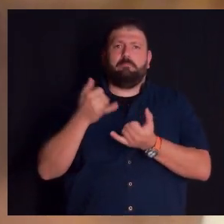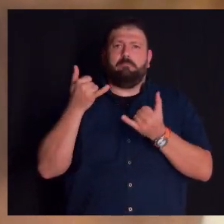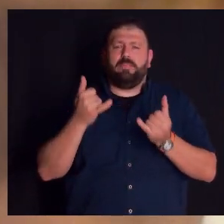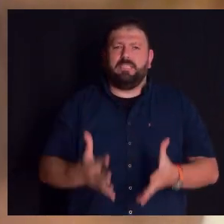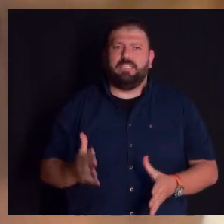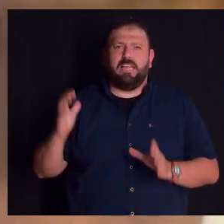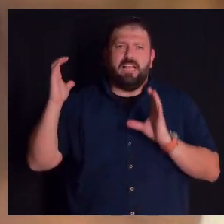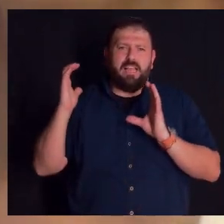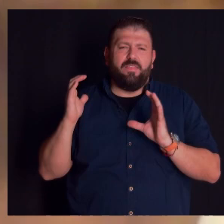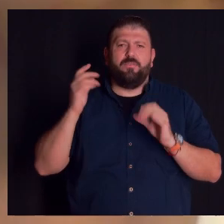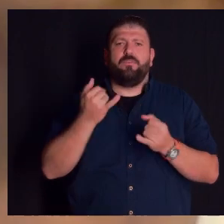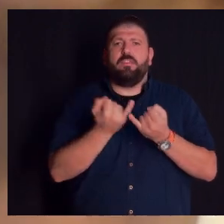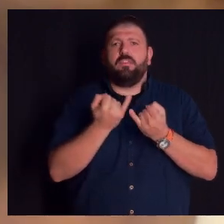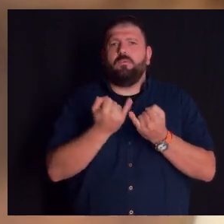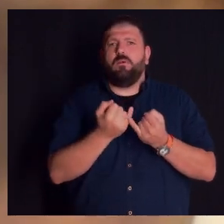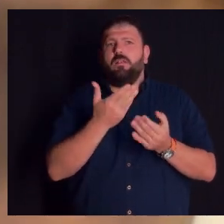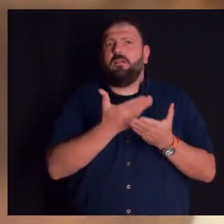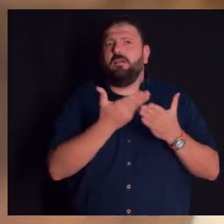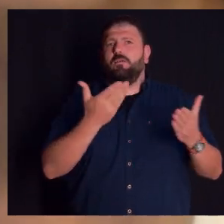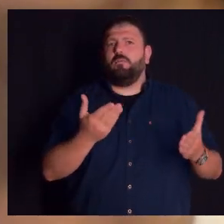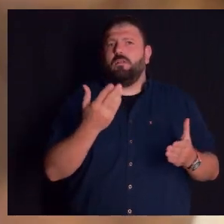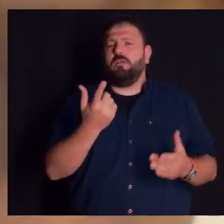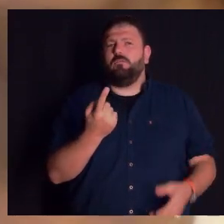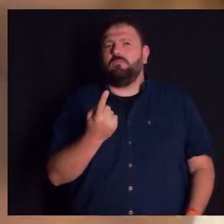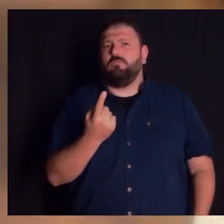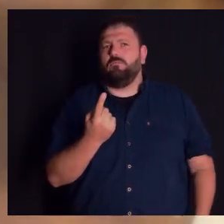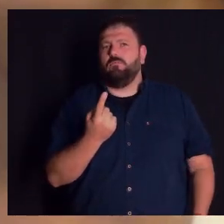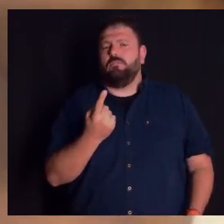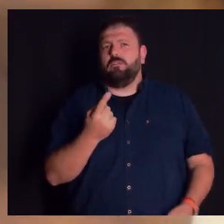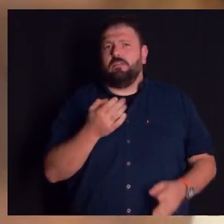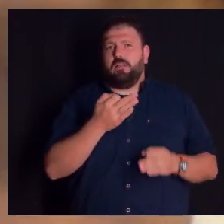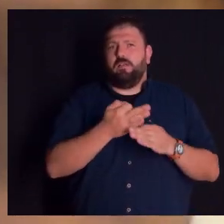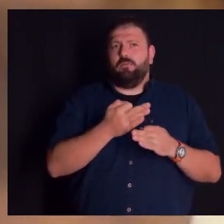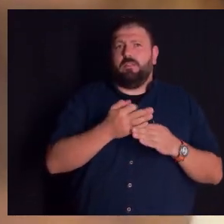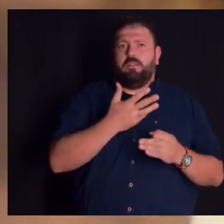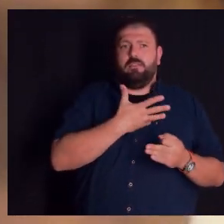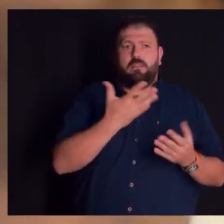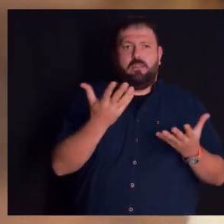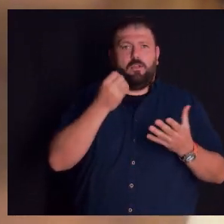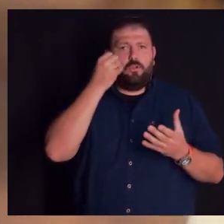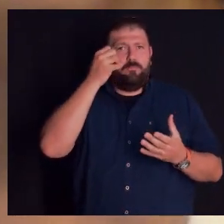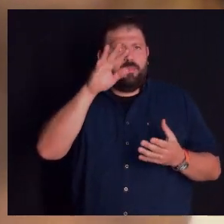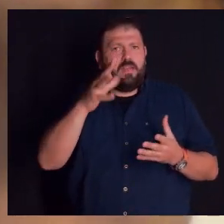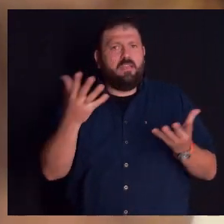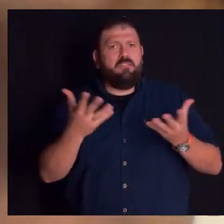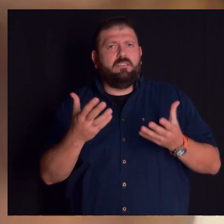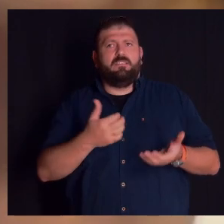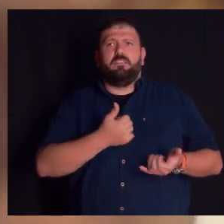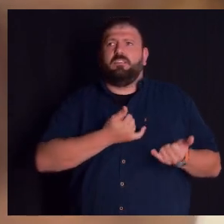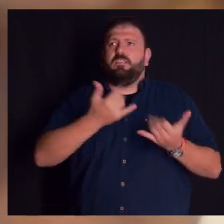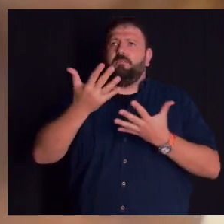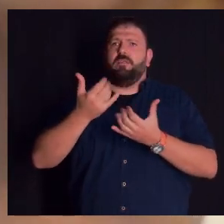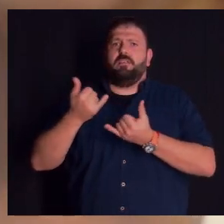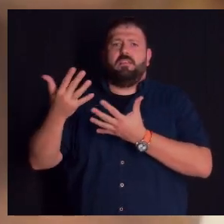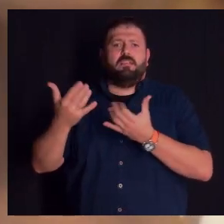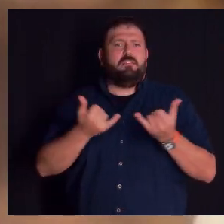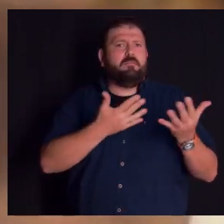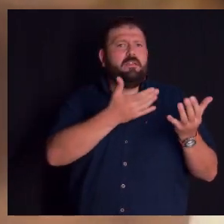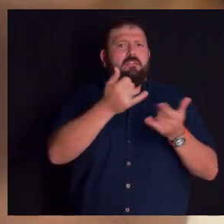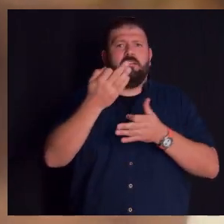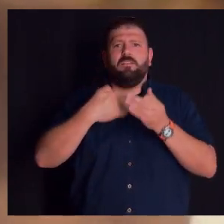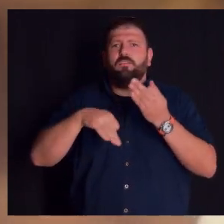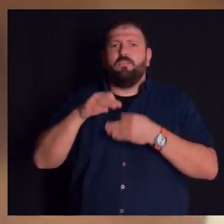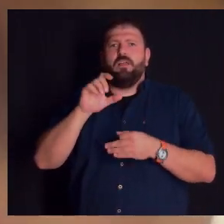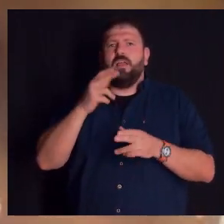50 kilos for por Quetzal for something you're doing por un quetzal for a a estar haciendo Quetzal Omnilife, entregando and doing hasta 24, Omnilife, así delivering modestamente, just hasta